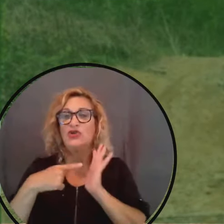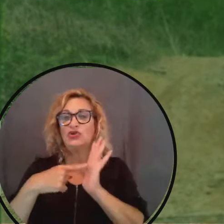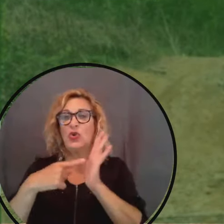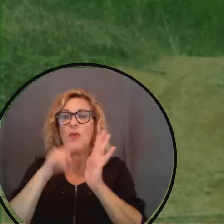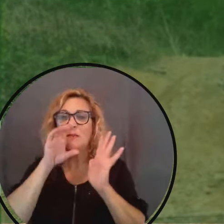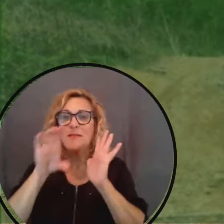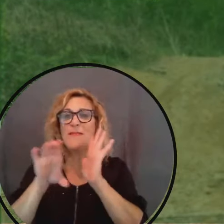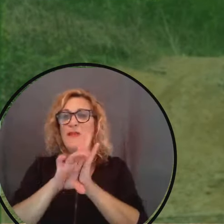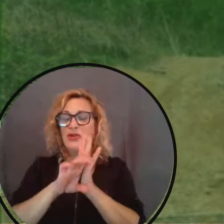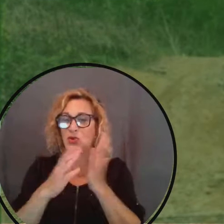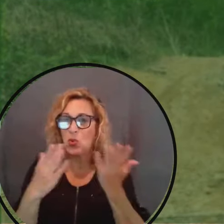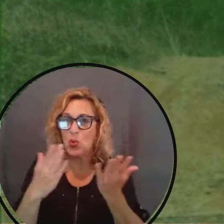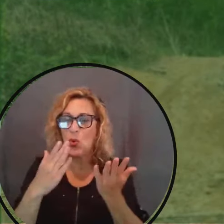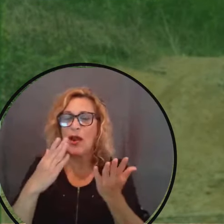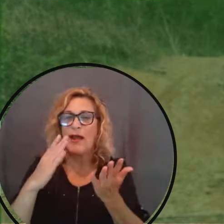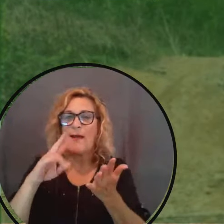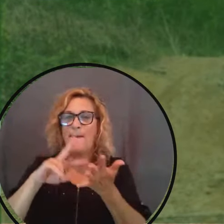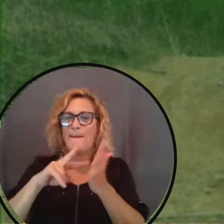aid to me,